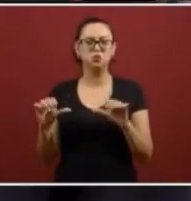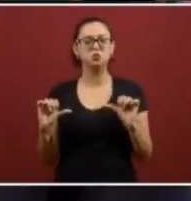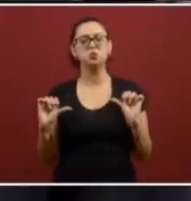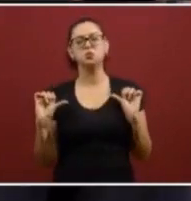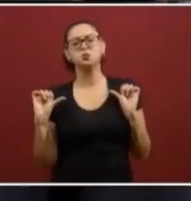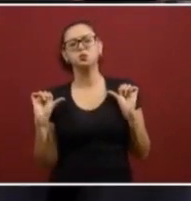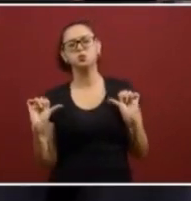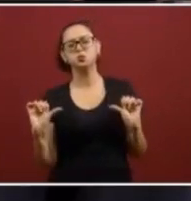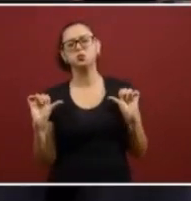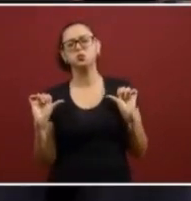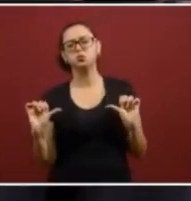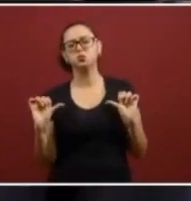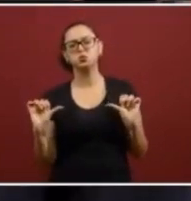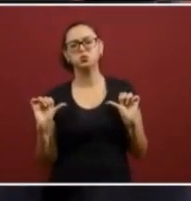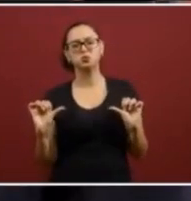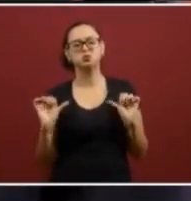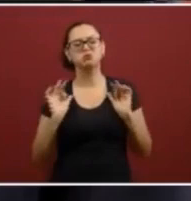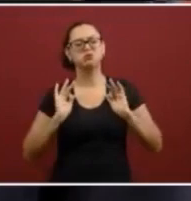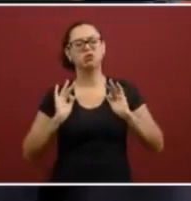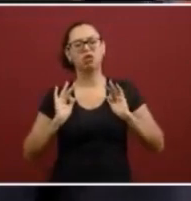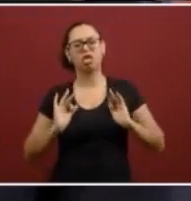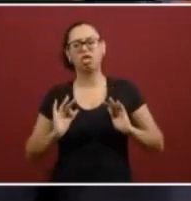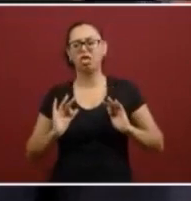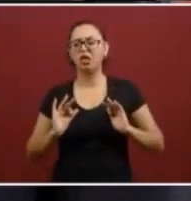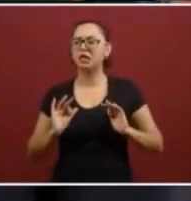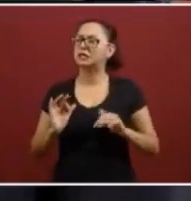group were receiving